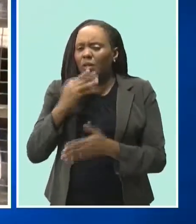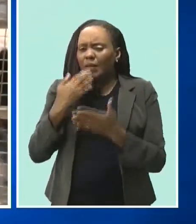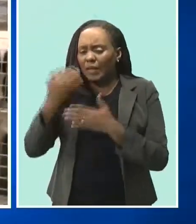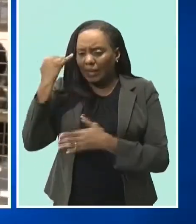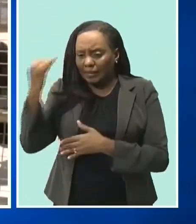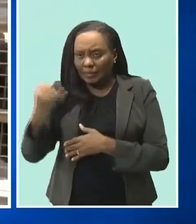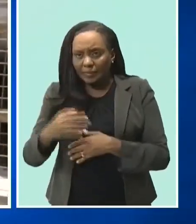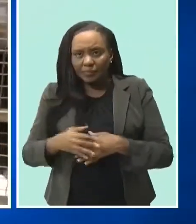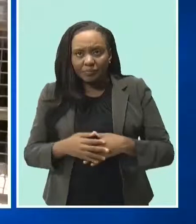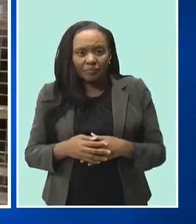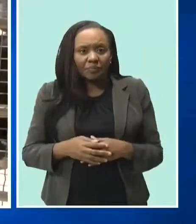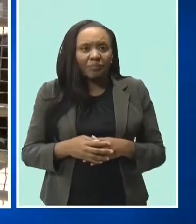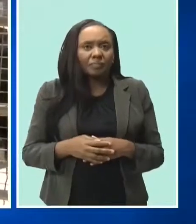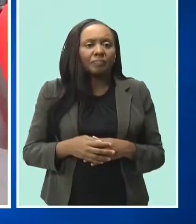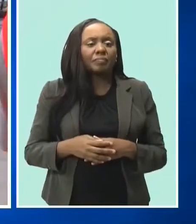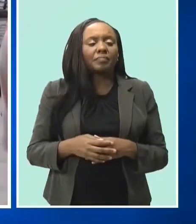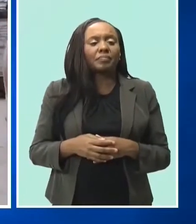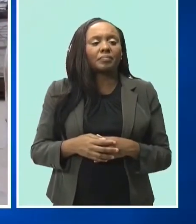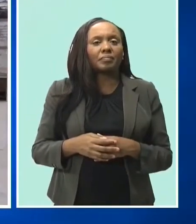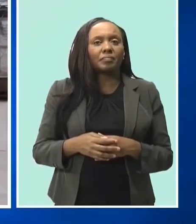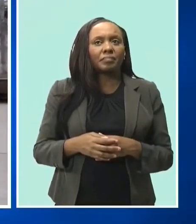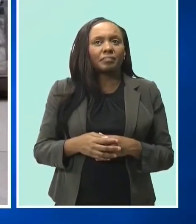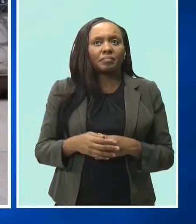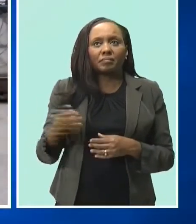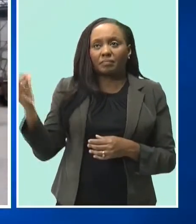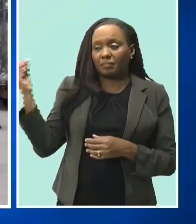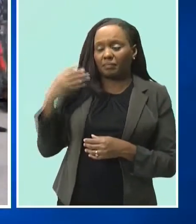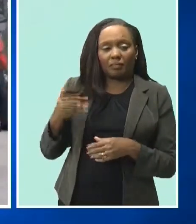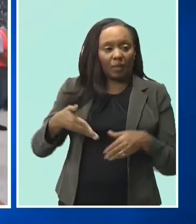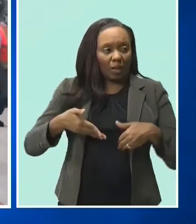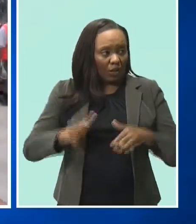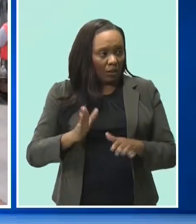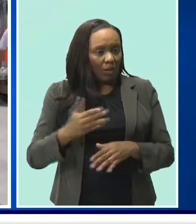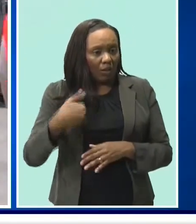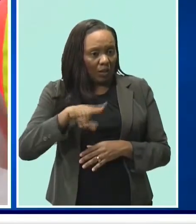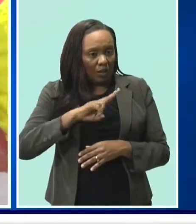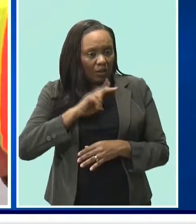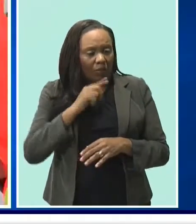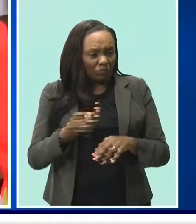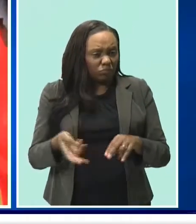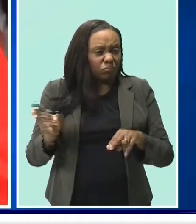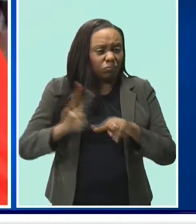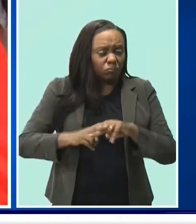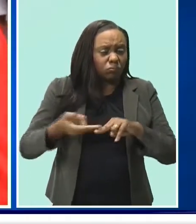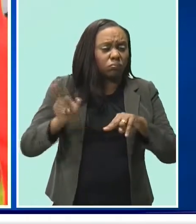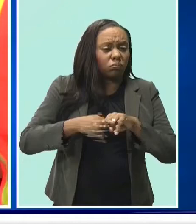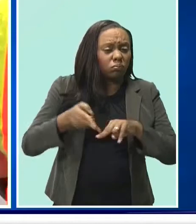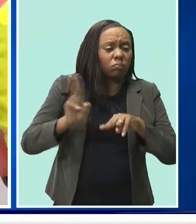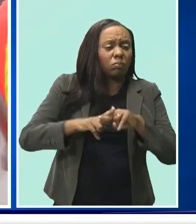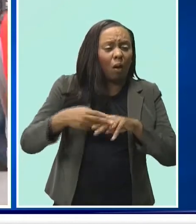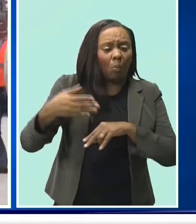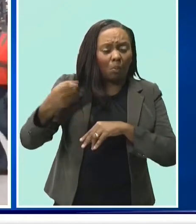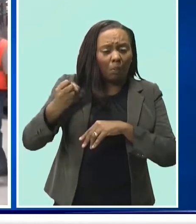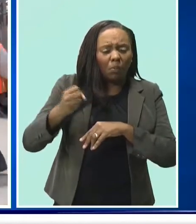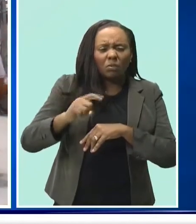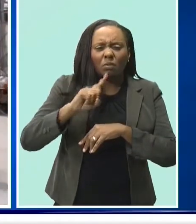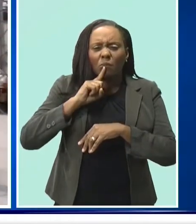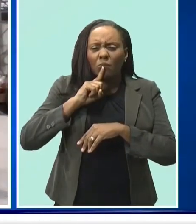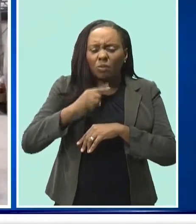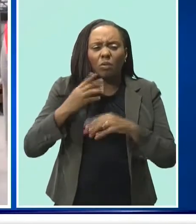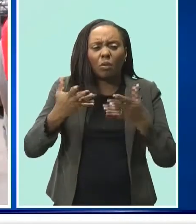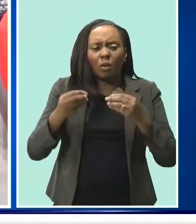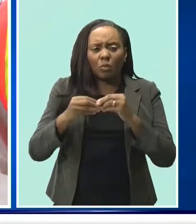because of what they endured. I've been out there in the trenches and into the households and communities across